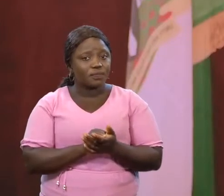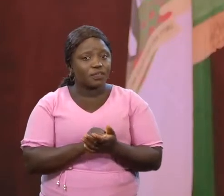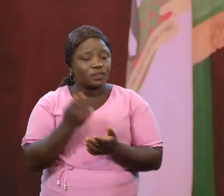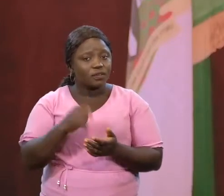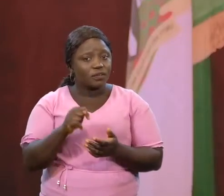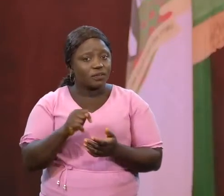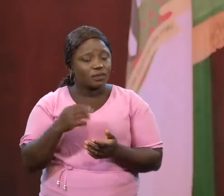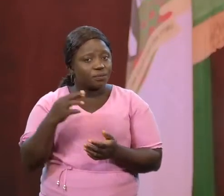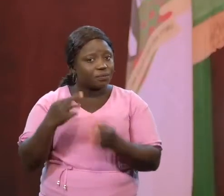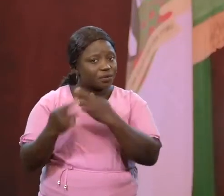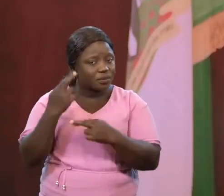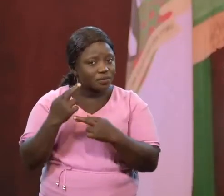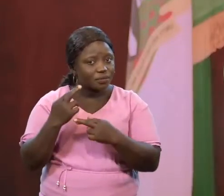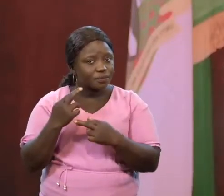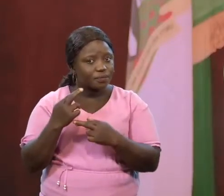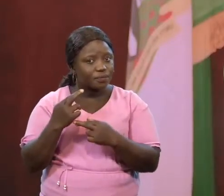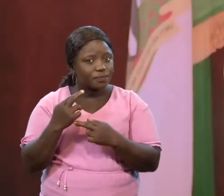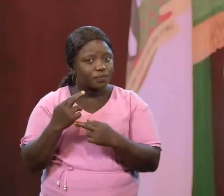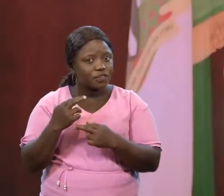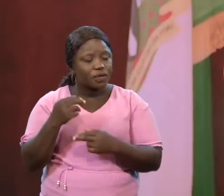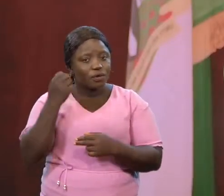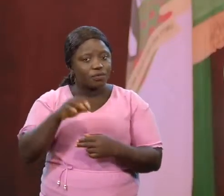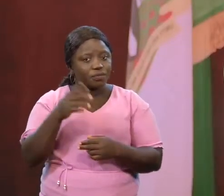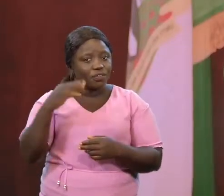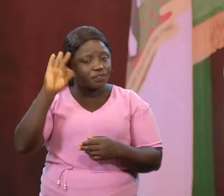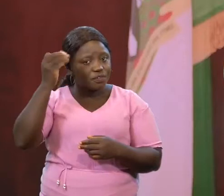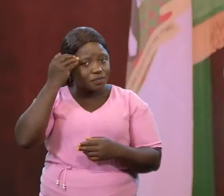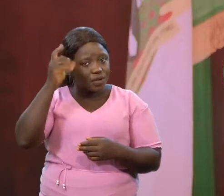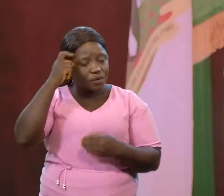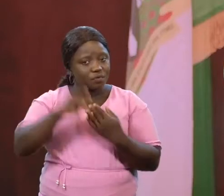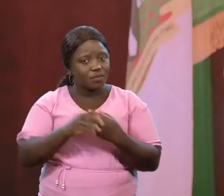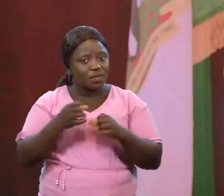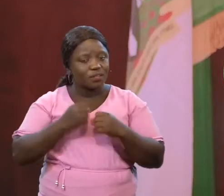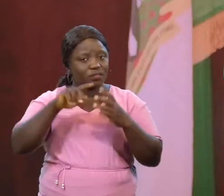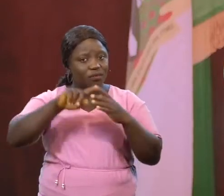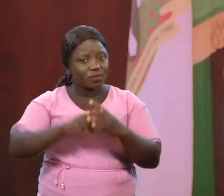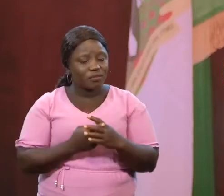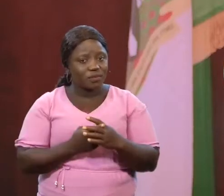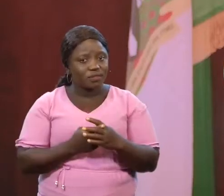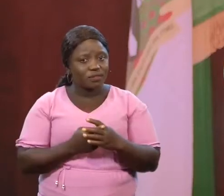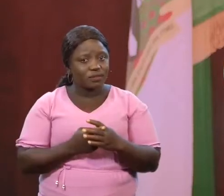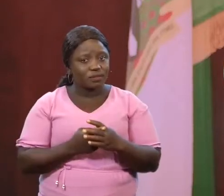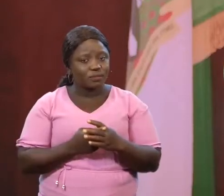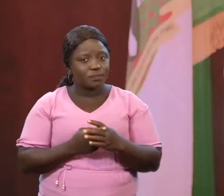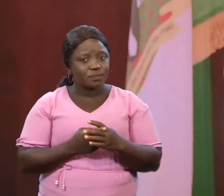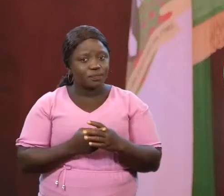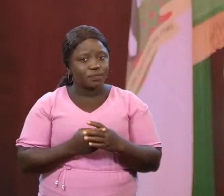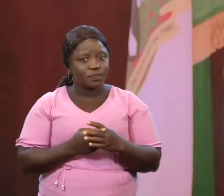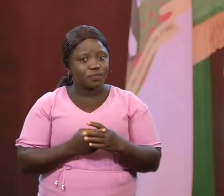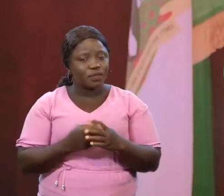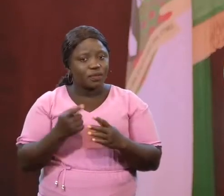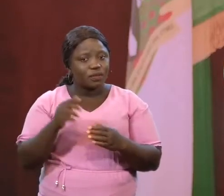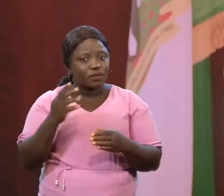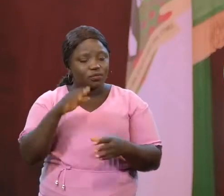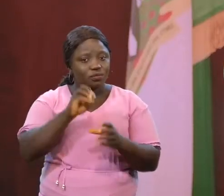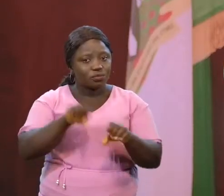we strongly suggest leaving no one behind. The federal government has implemented and kept faith with